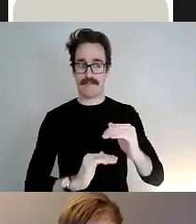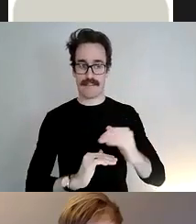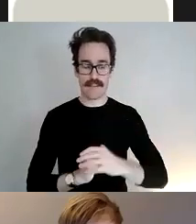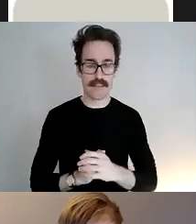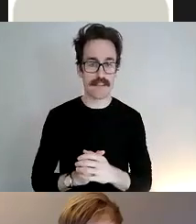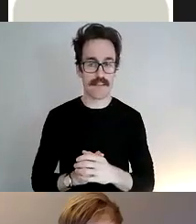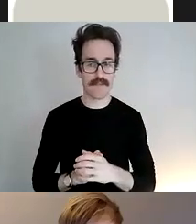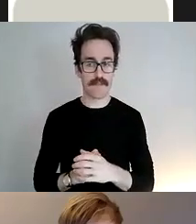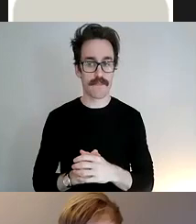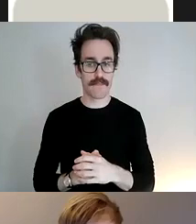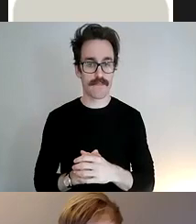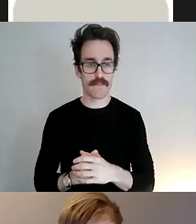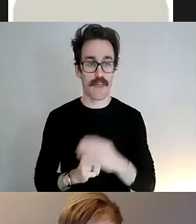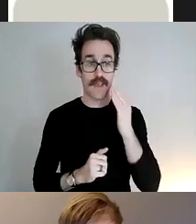prevention